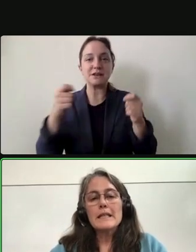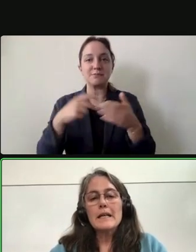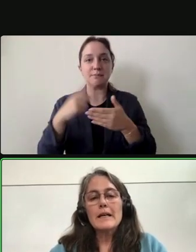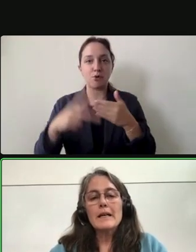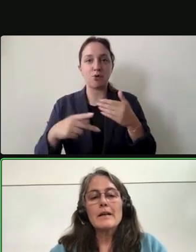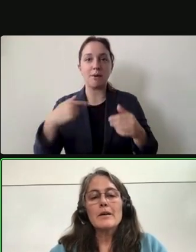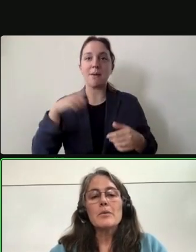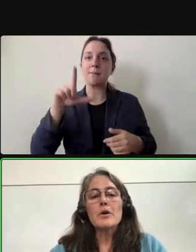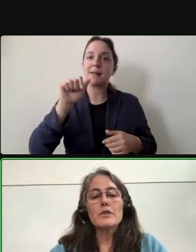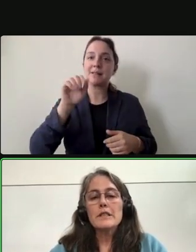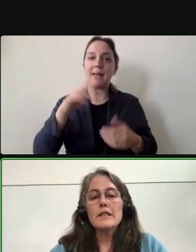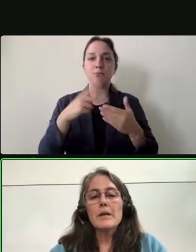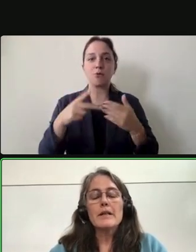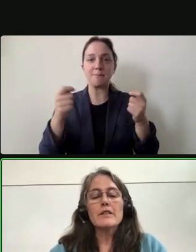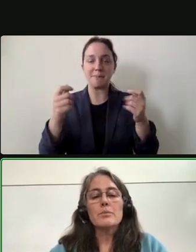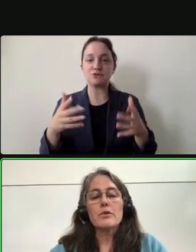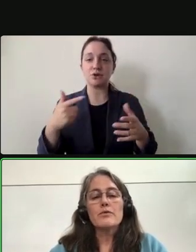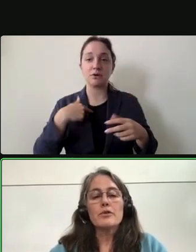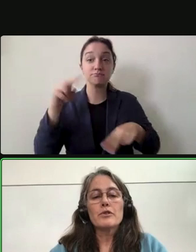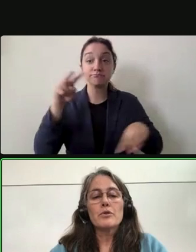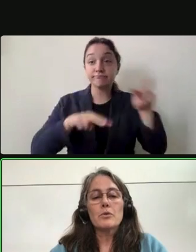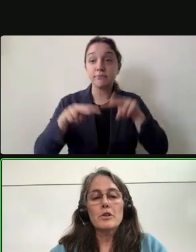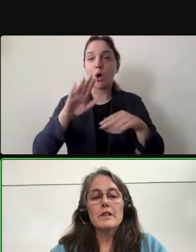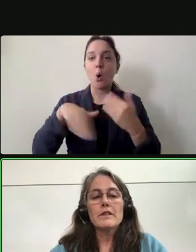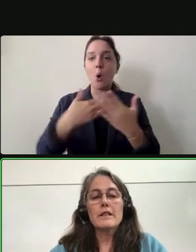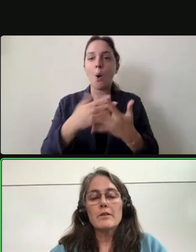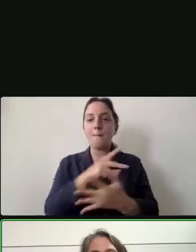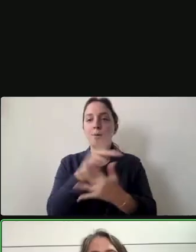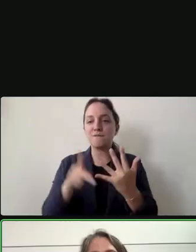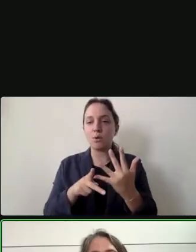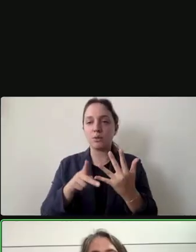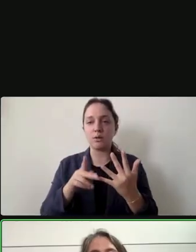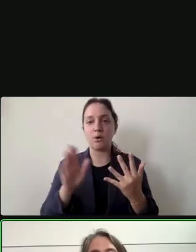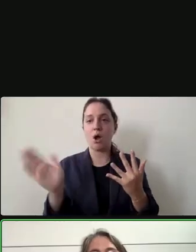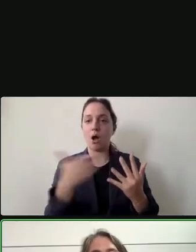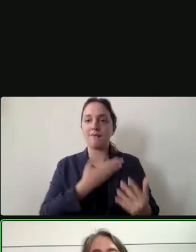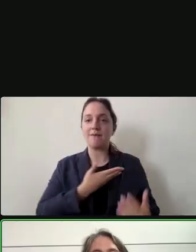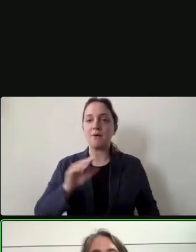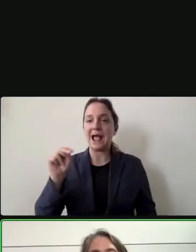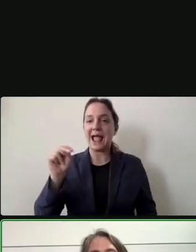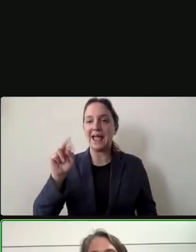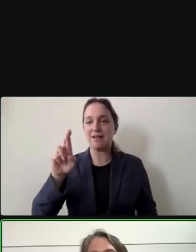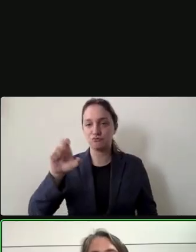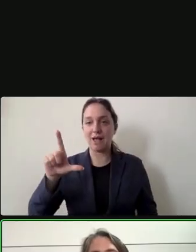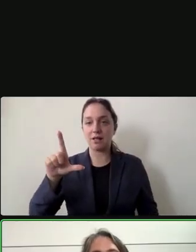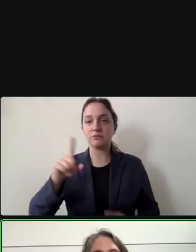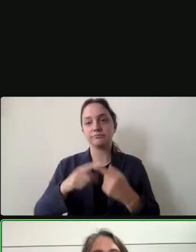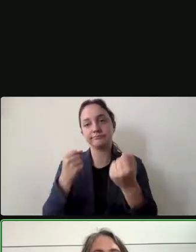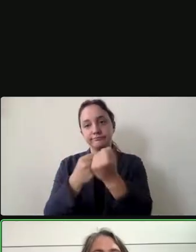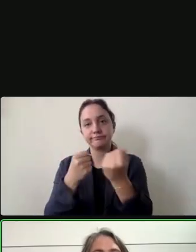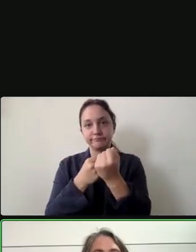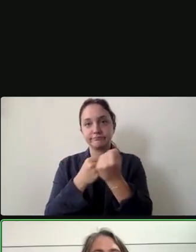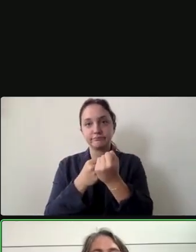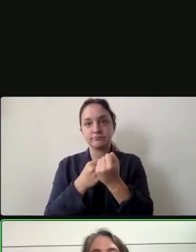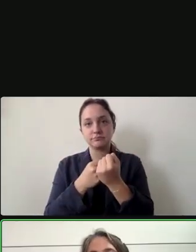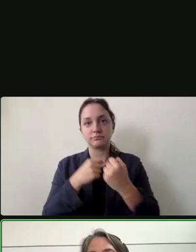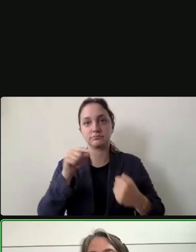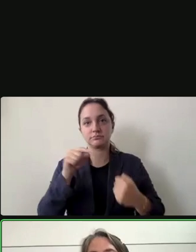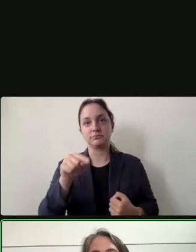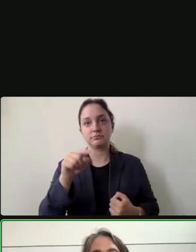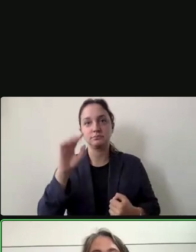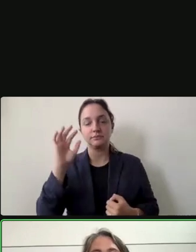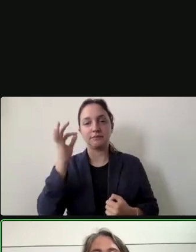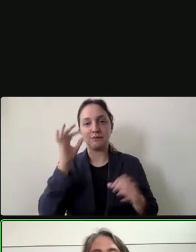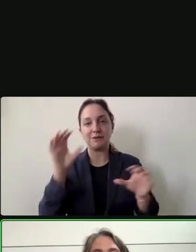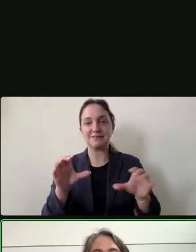means that I oversee and manage the portfolio work that NREL does in support of FEMP's activities. So my portfolio